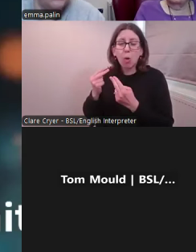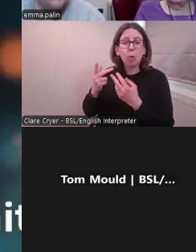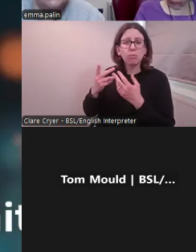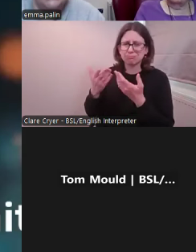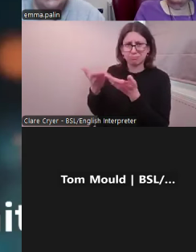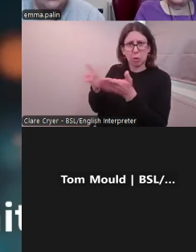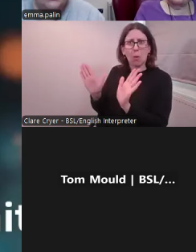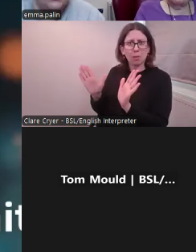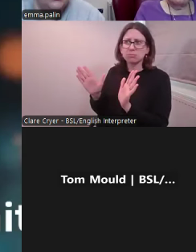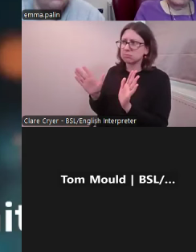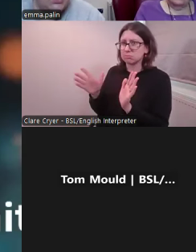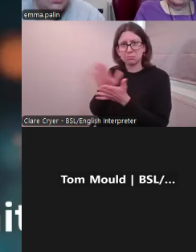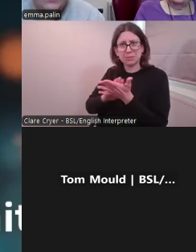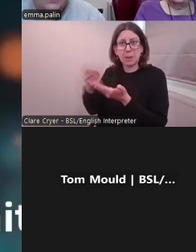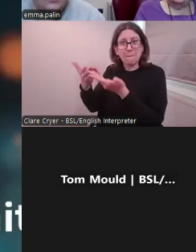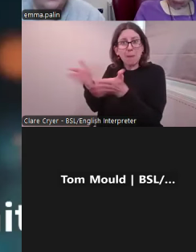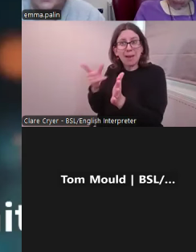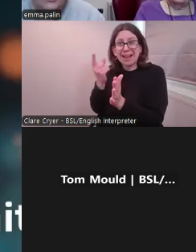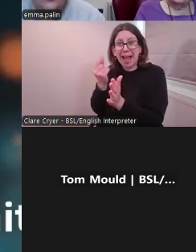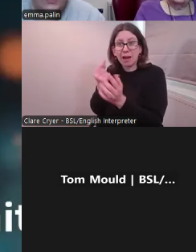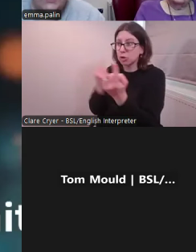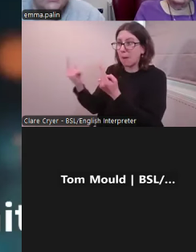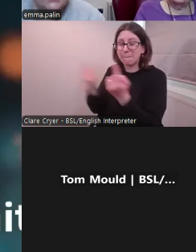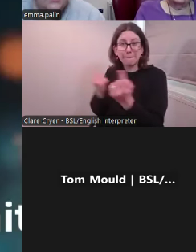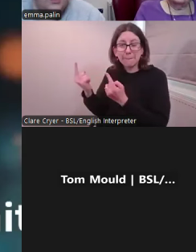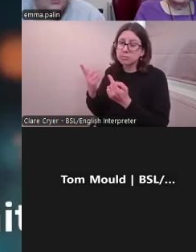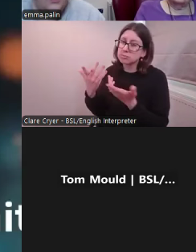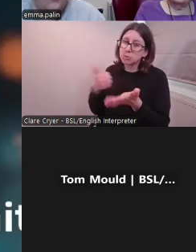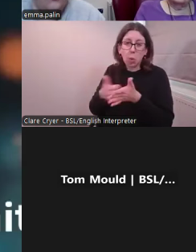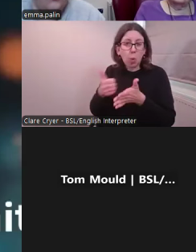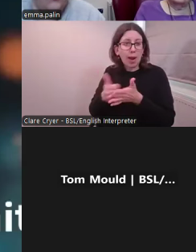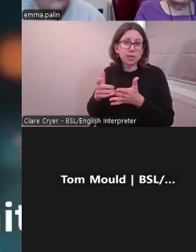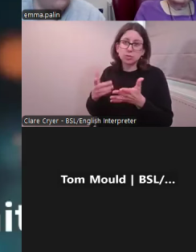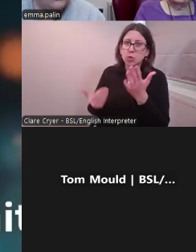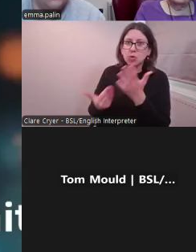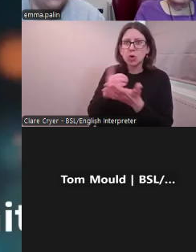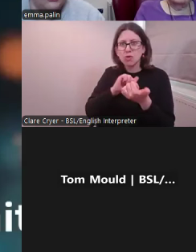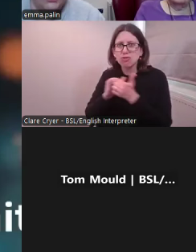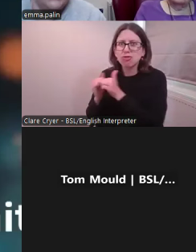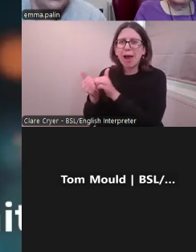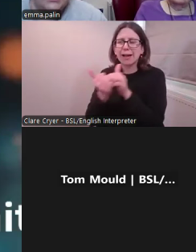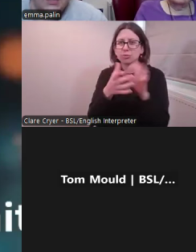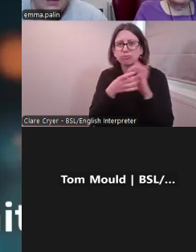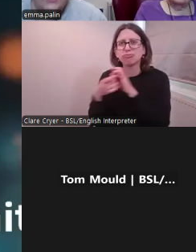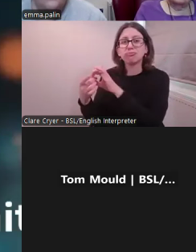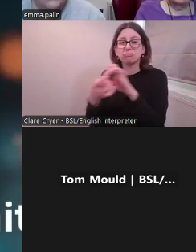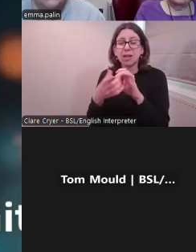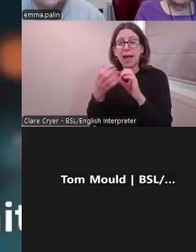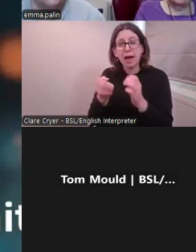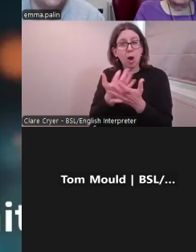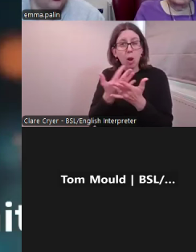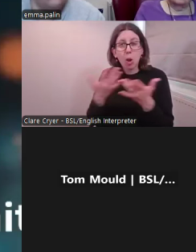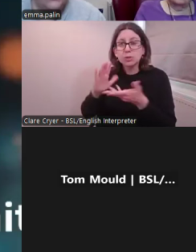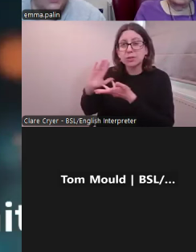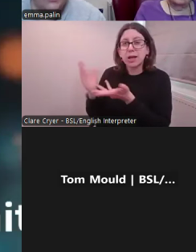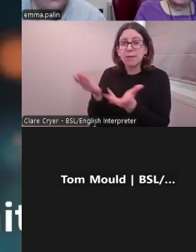always opportunity to meet new people and make new friends. We have a multitude of services in the village,